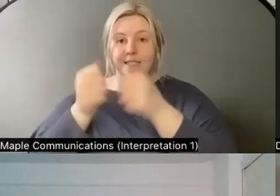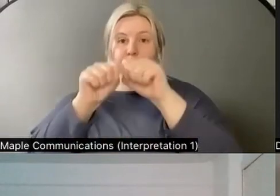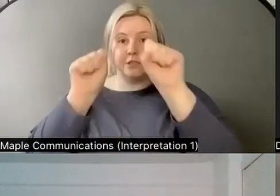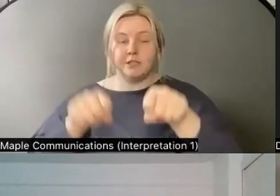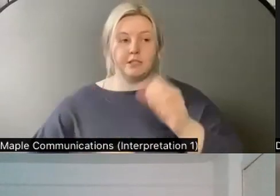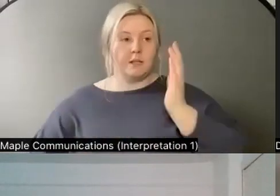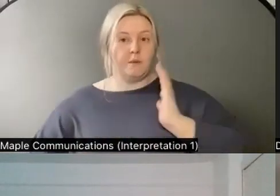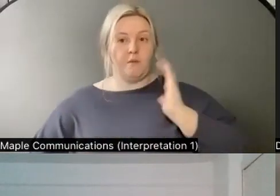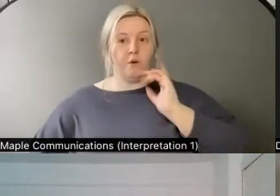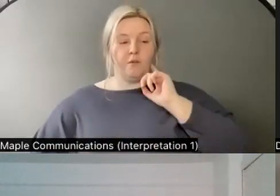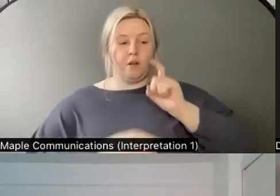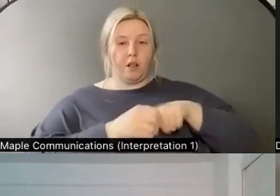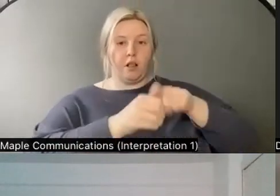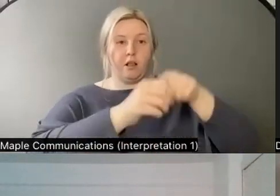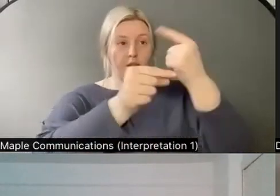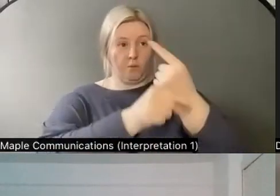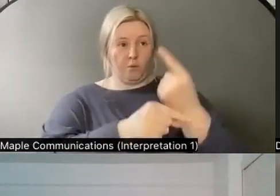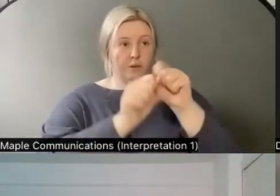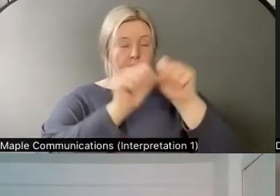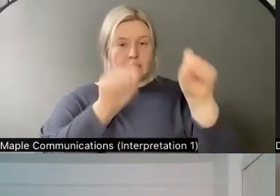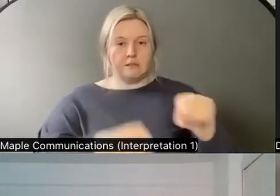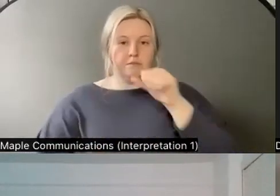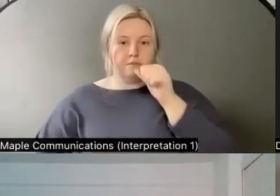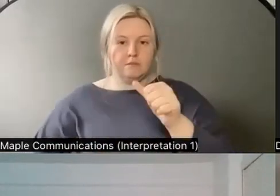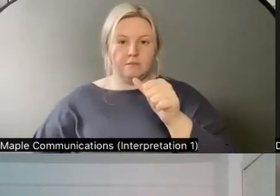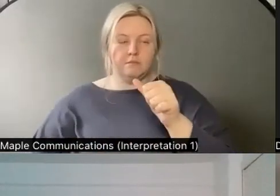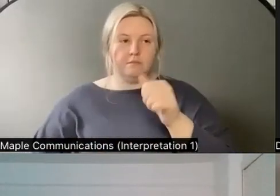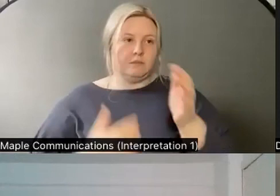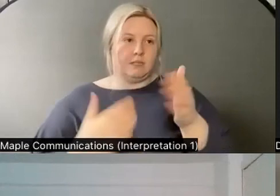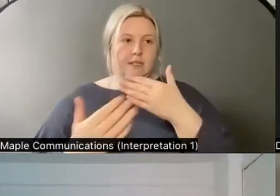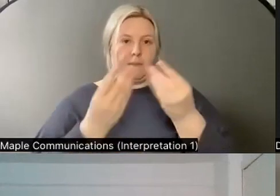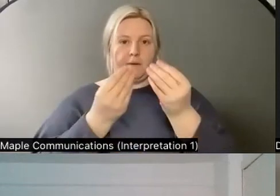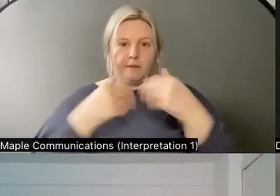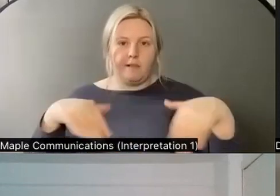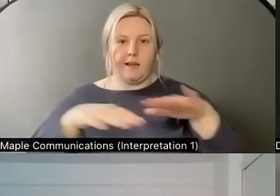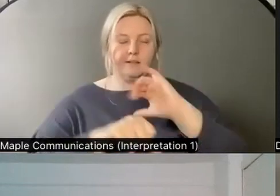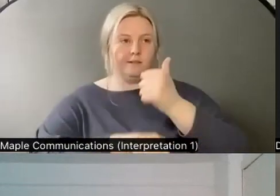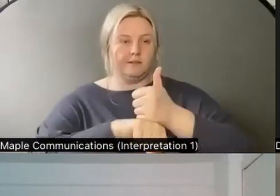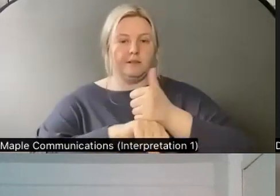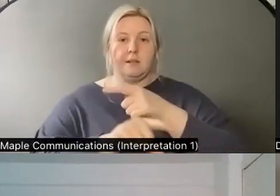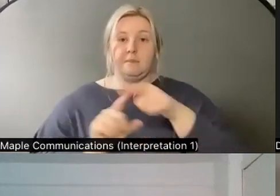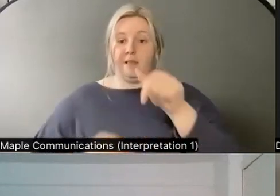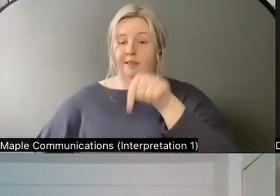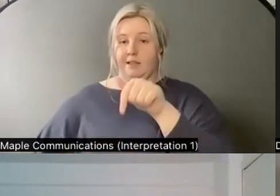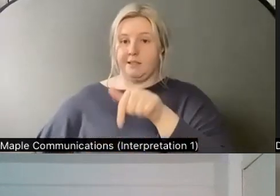colonialism was the right system, even for the land that it was on. But this colonial stamp is just so